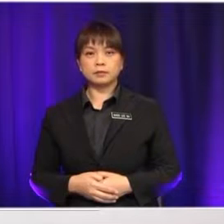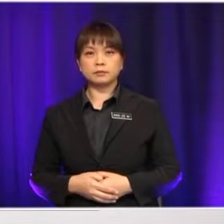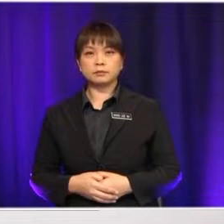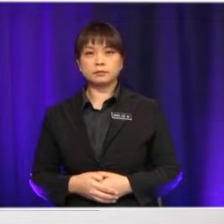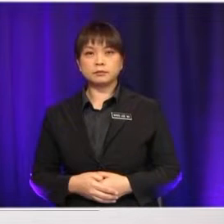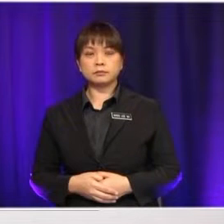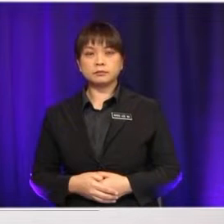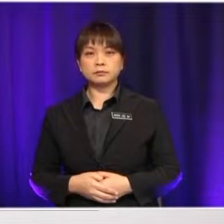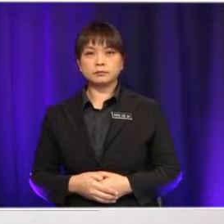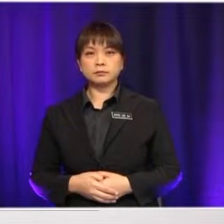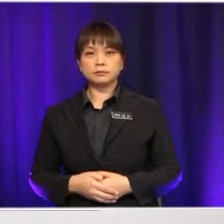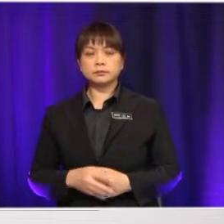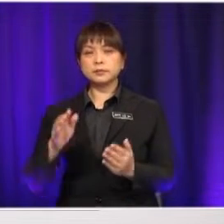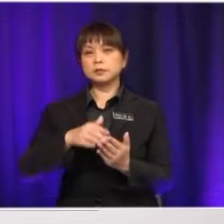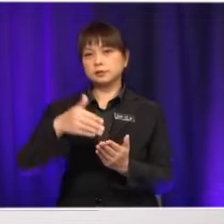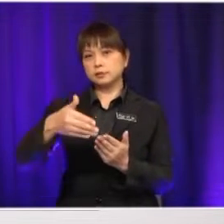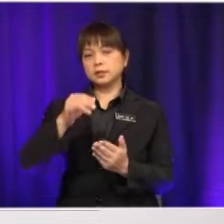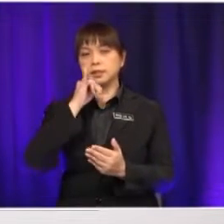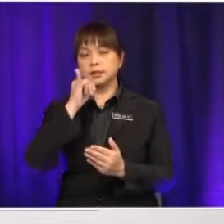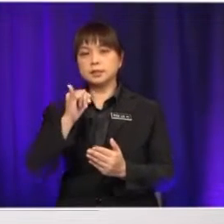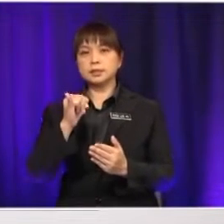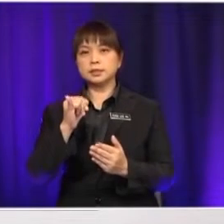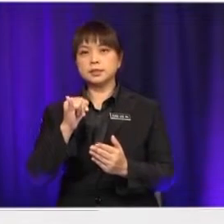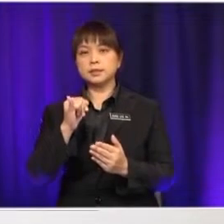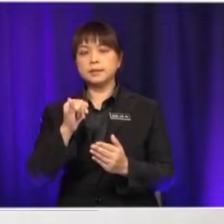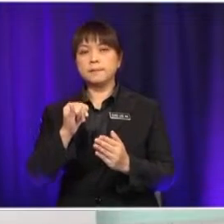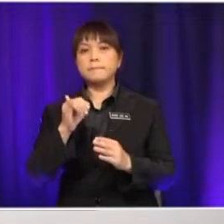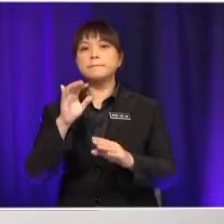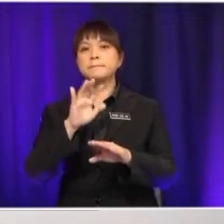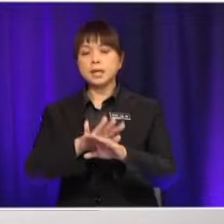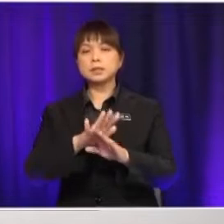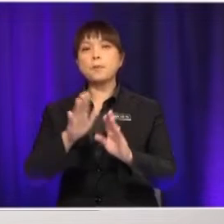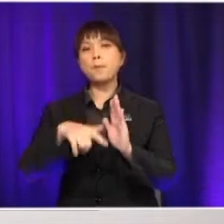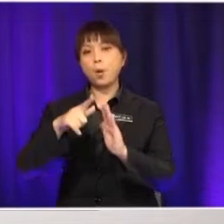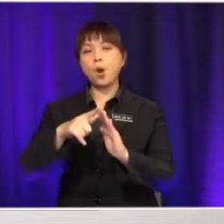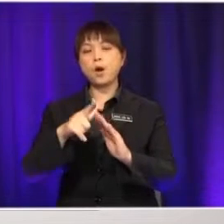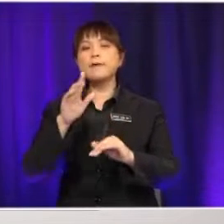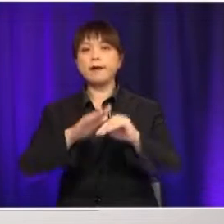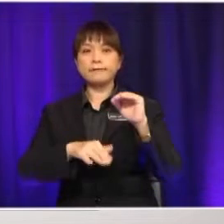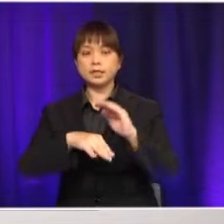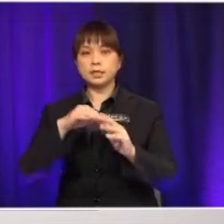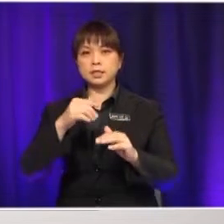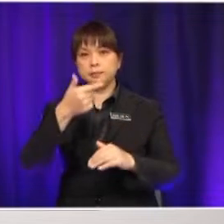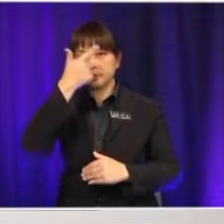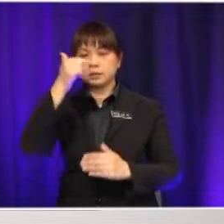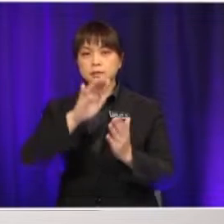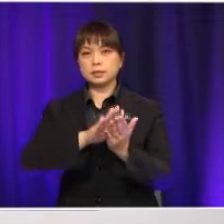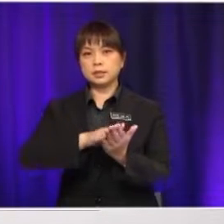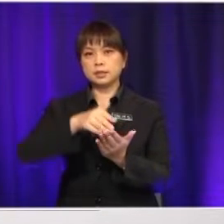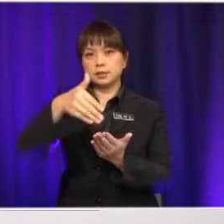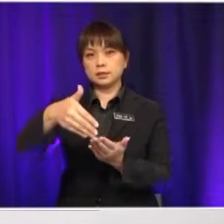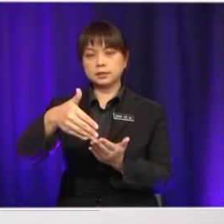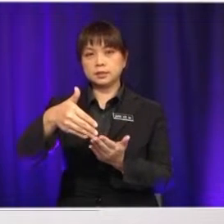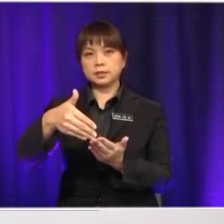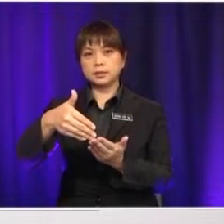In my opinion, a laptop is much more convenient compared to a laptop because a desktop computer needs a